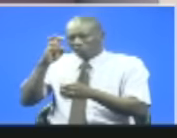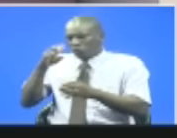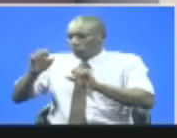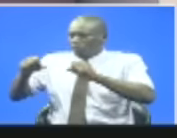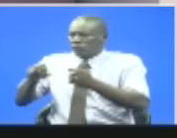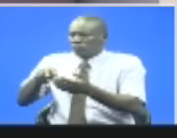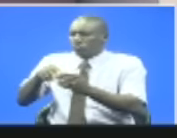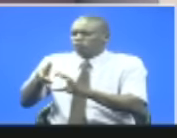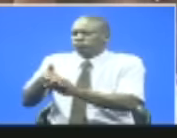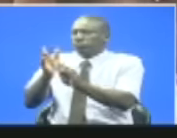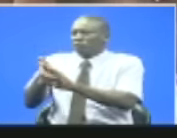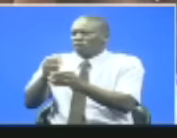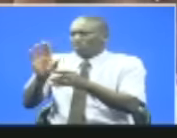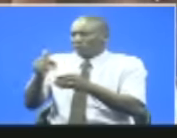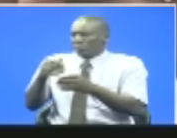by some party members.